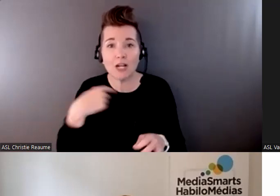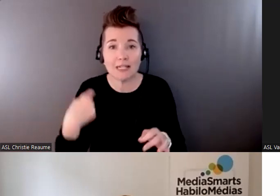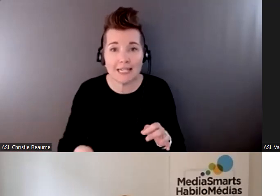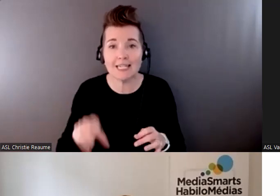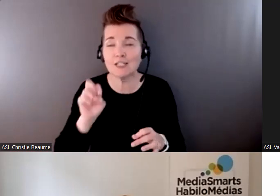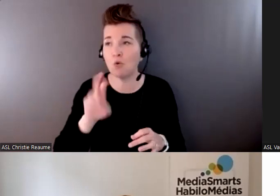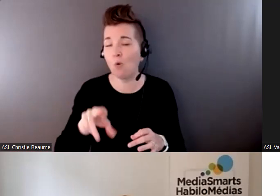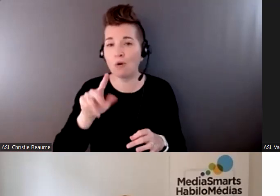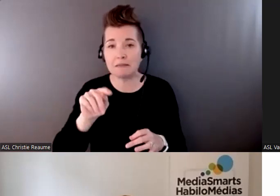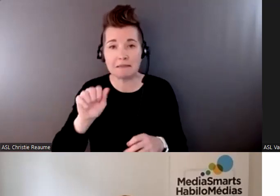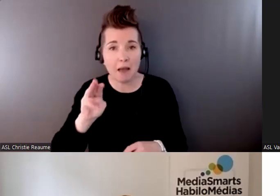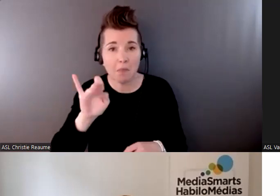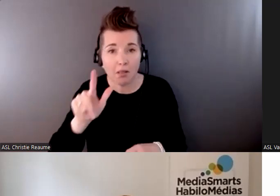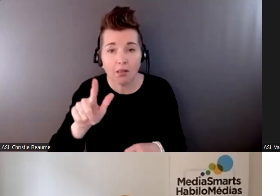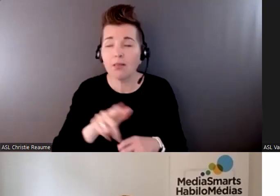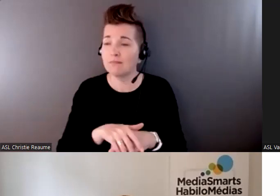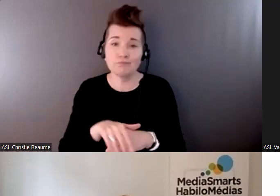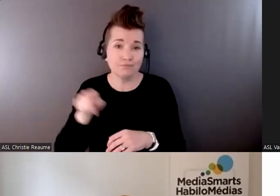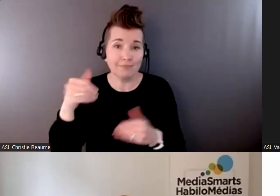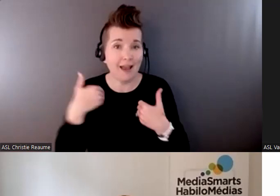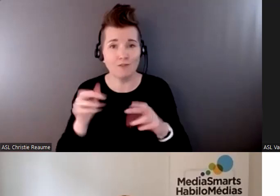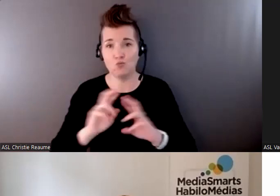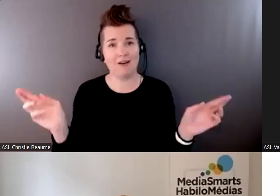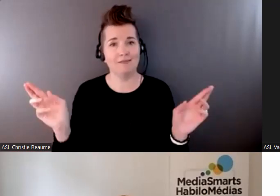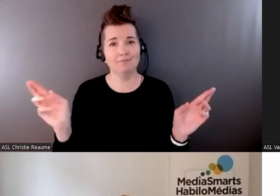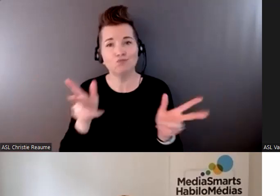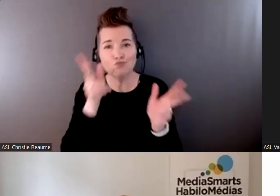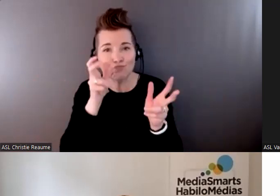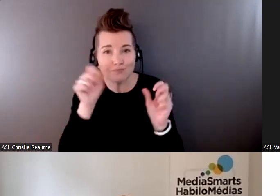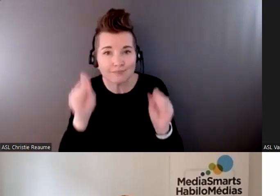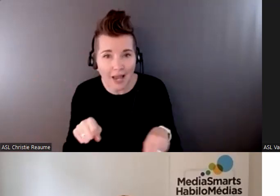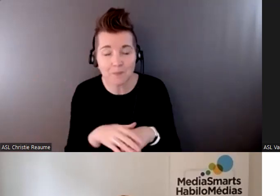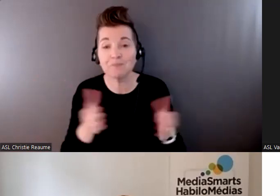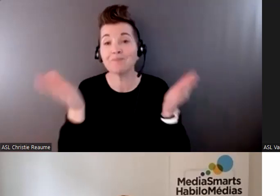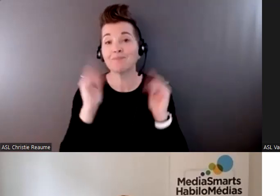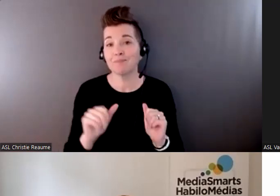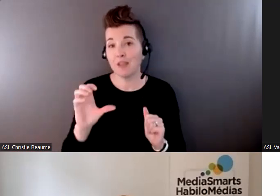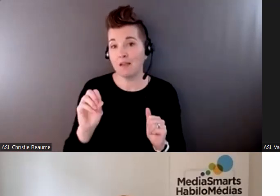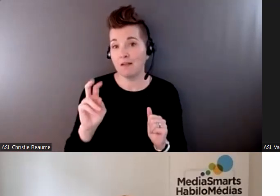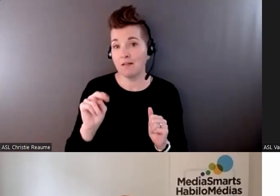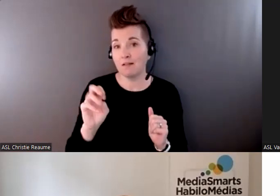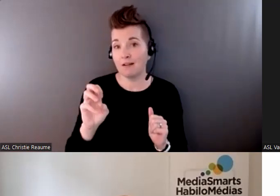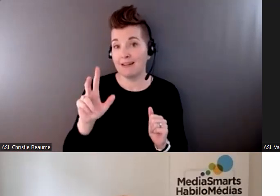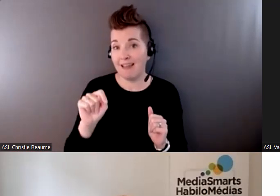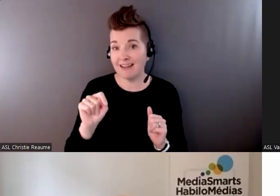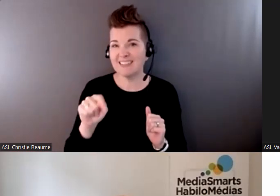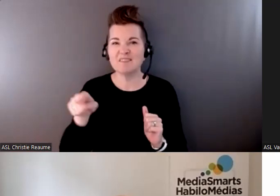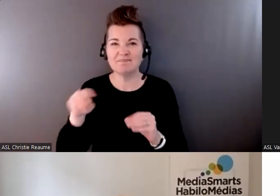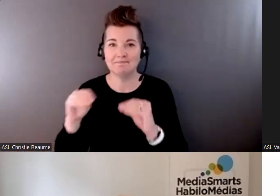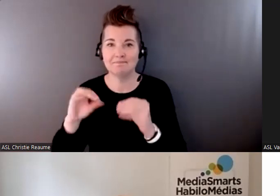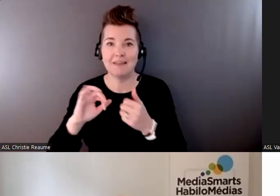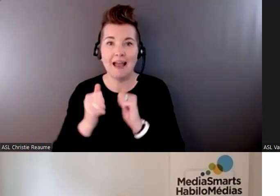available on the website then we have knowledge connect which is specifically about safety when doing online